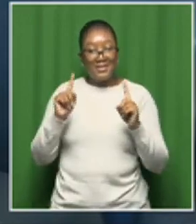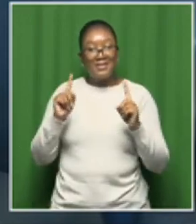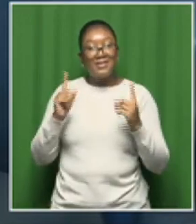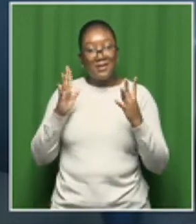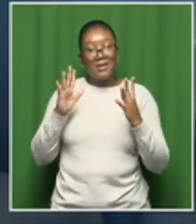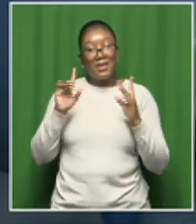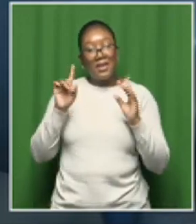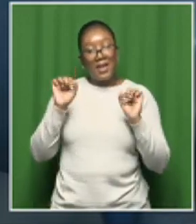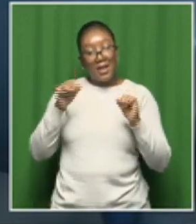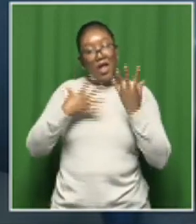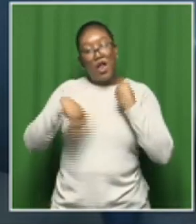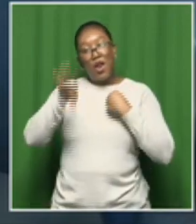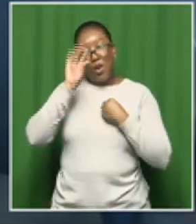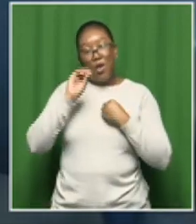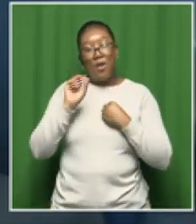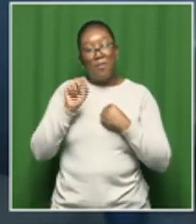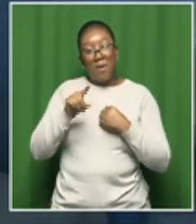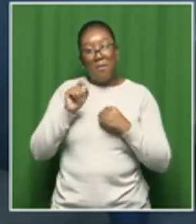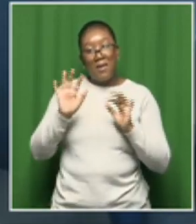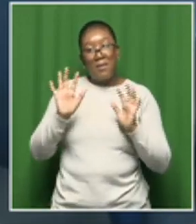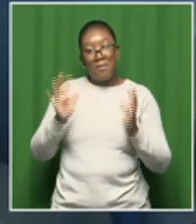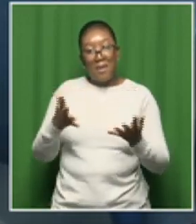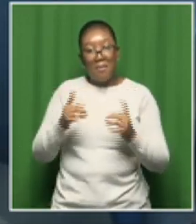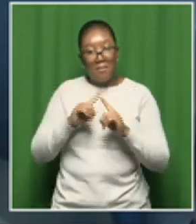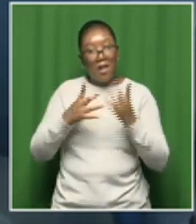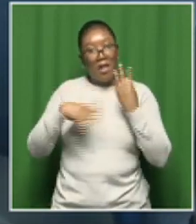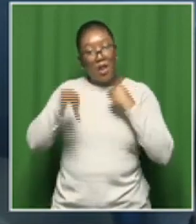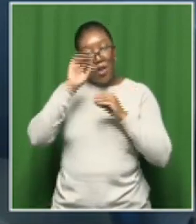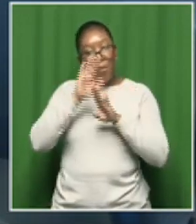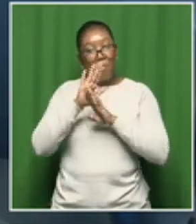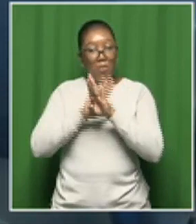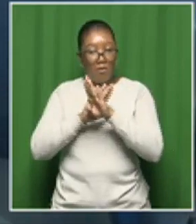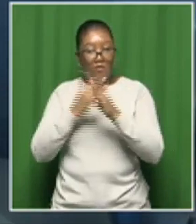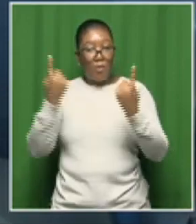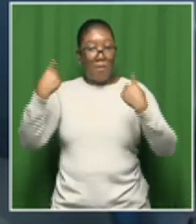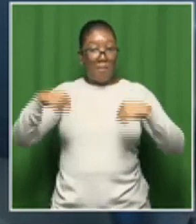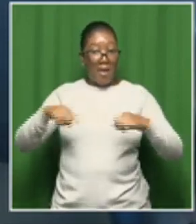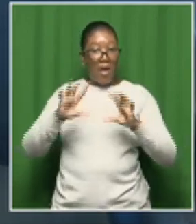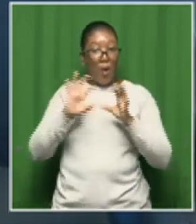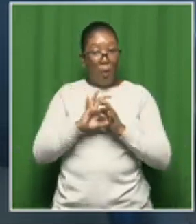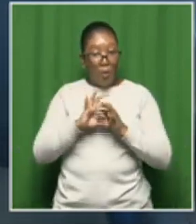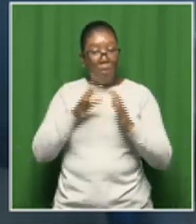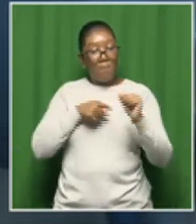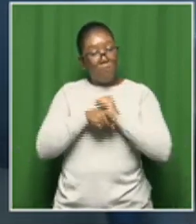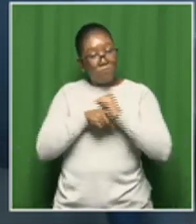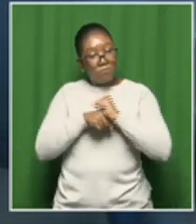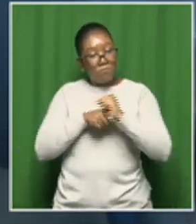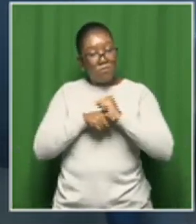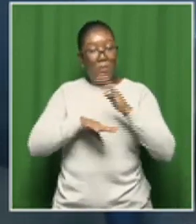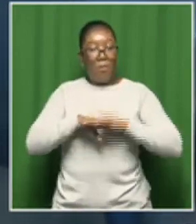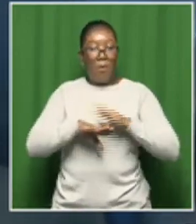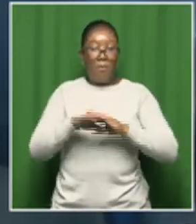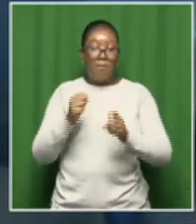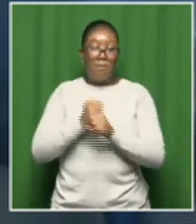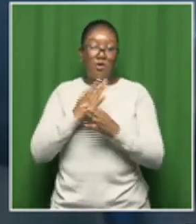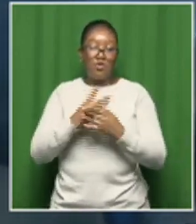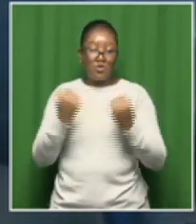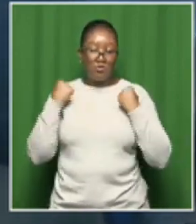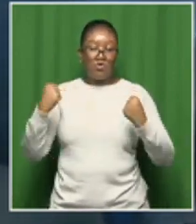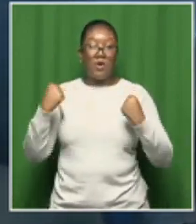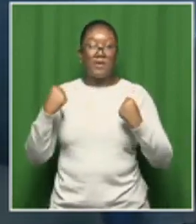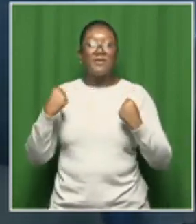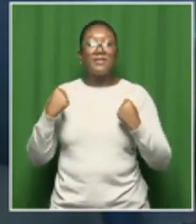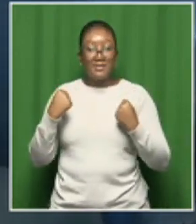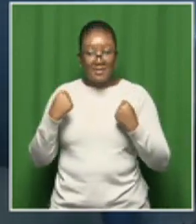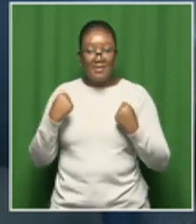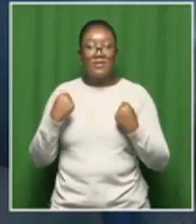take the learnings away from it. And what they now need to do is come home and make sure that they're solid at home and give themselves a fighting chance in the group.